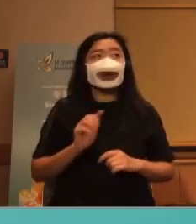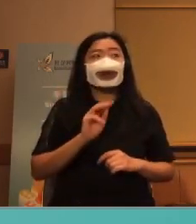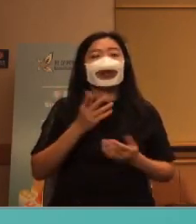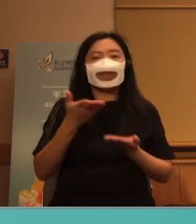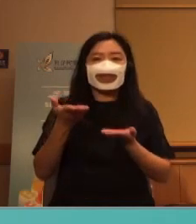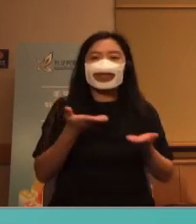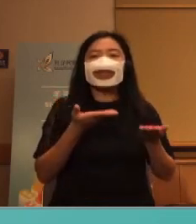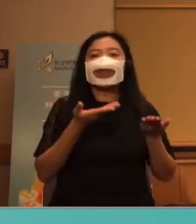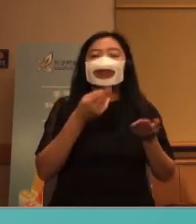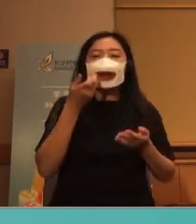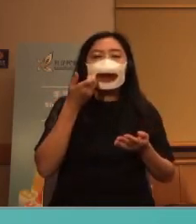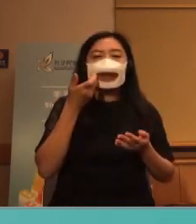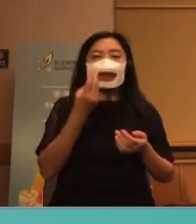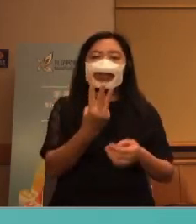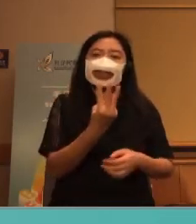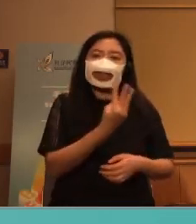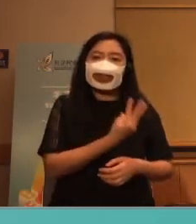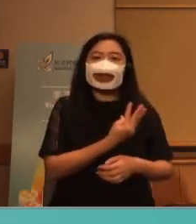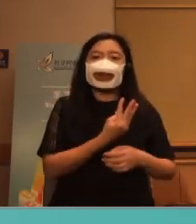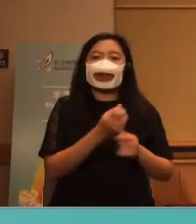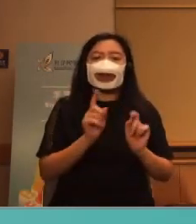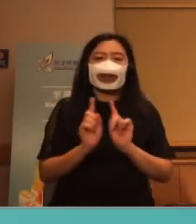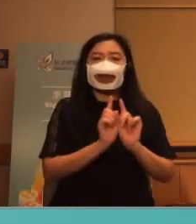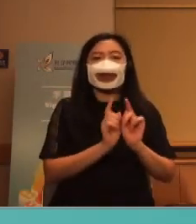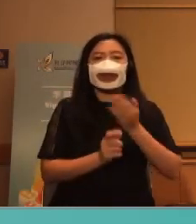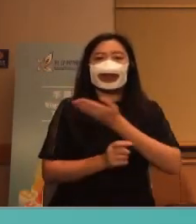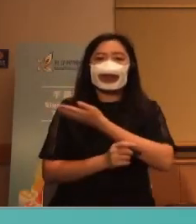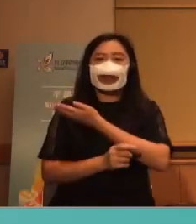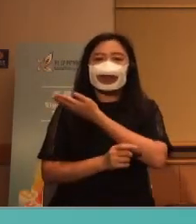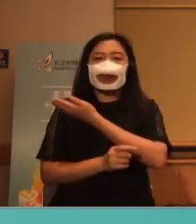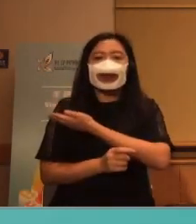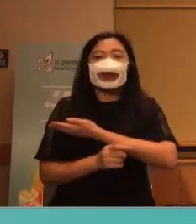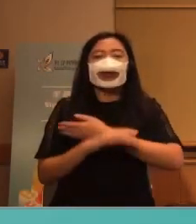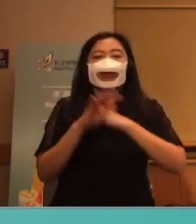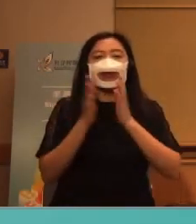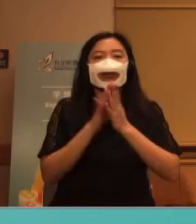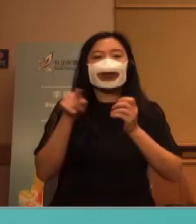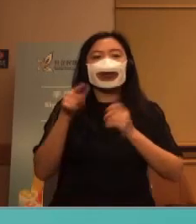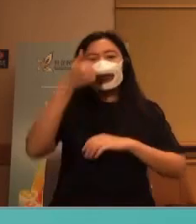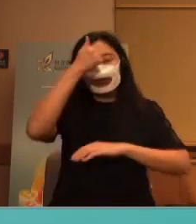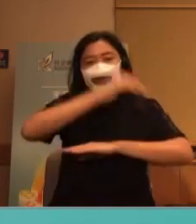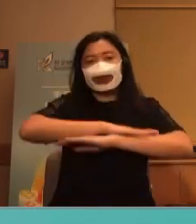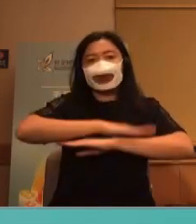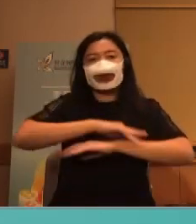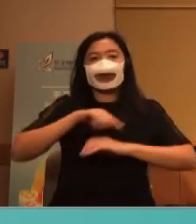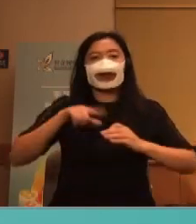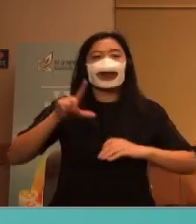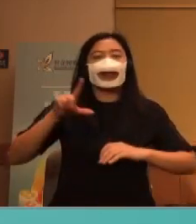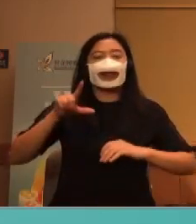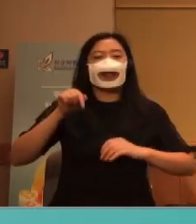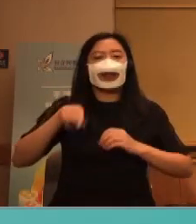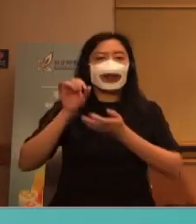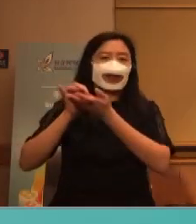Bohemia, who will be our moderator today. She's an impact venture builder, co-founder of Anima Ventures, a